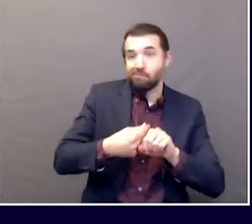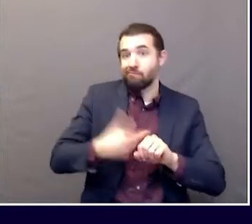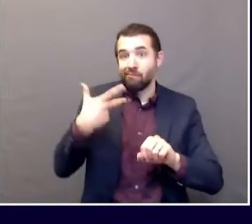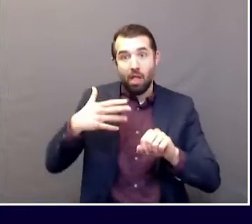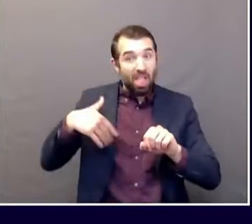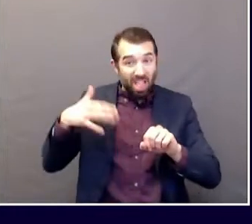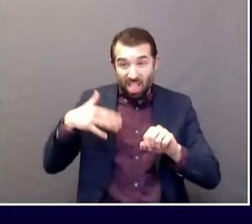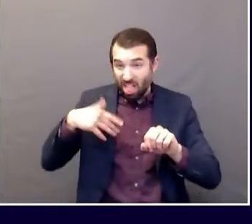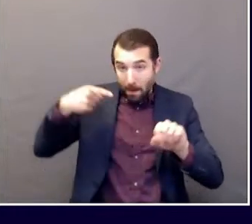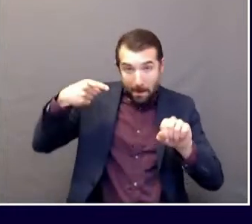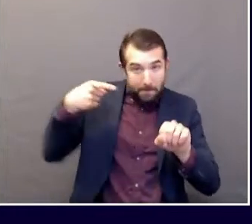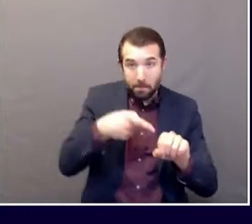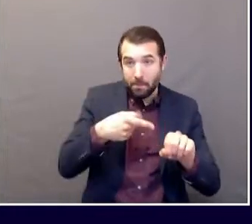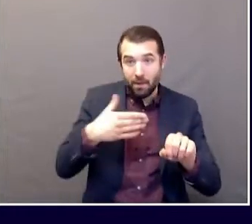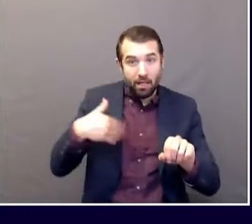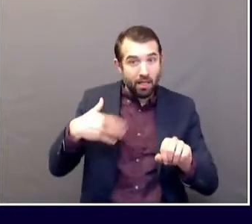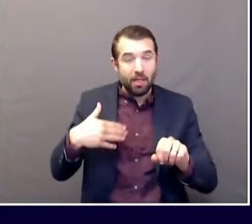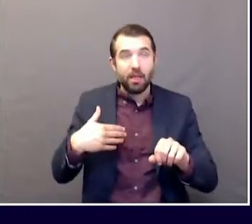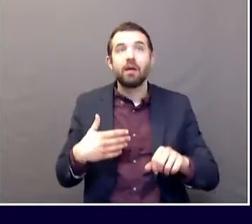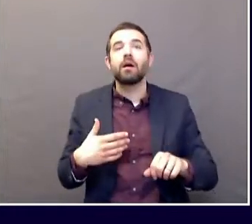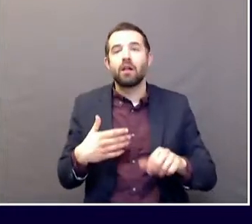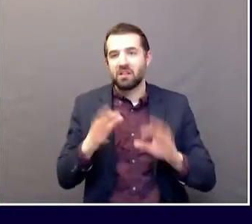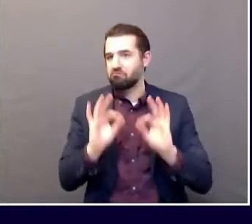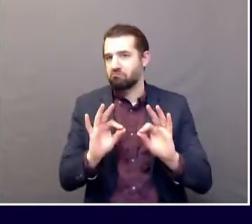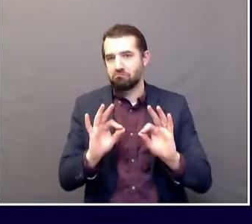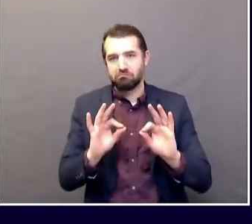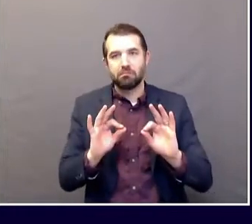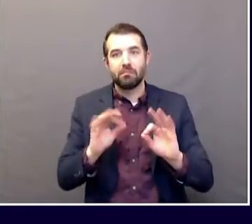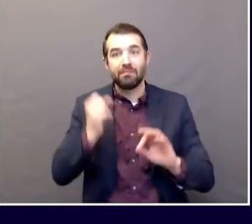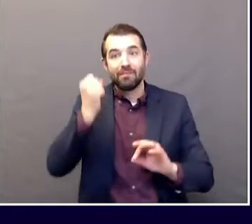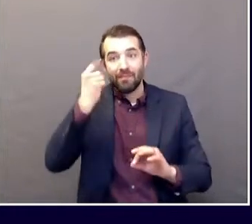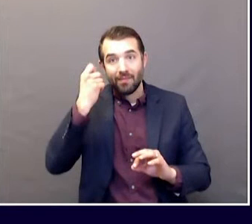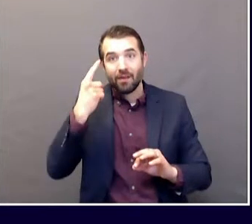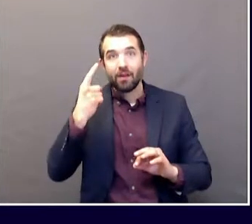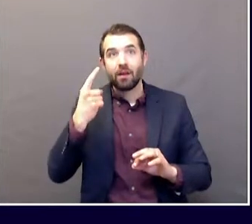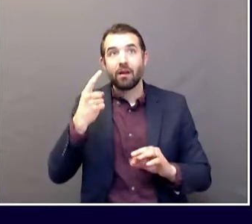you guys threatened to pull the license of the ambulance service?